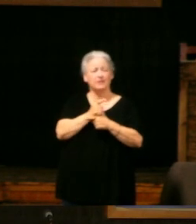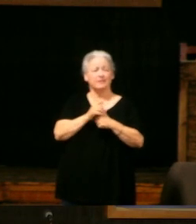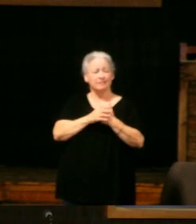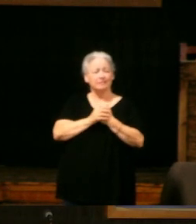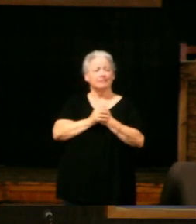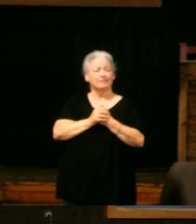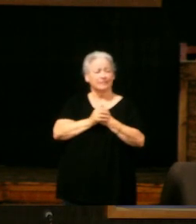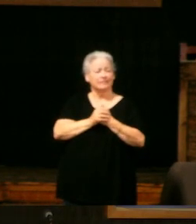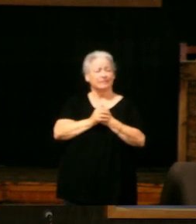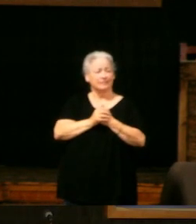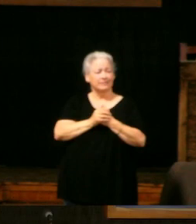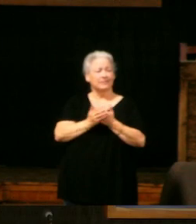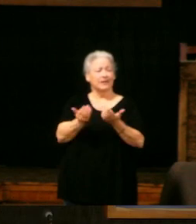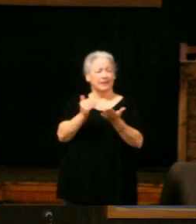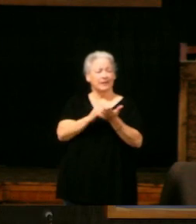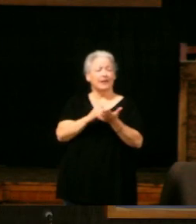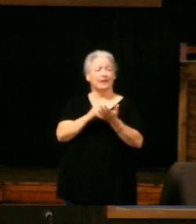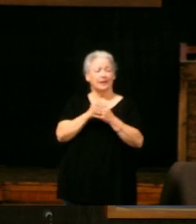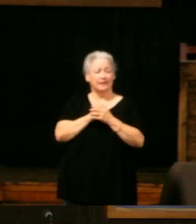Again,